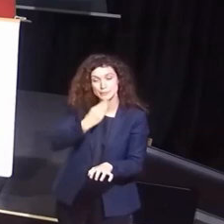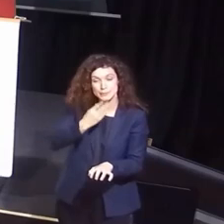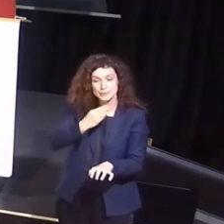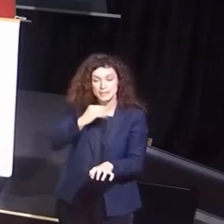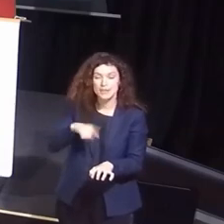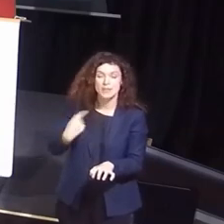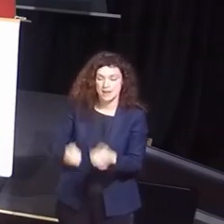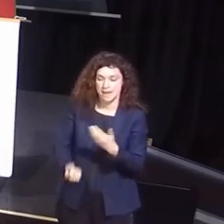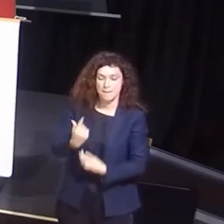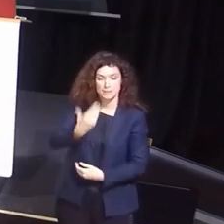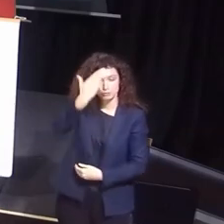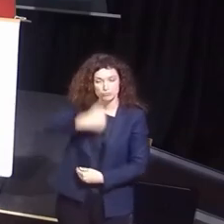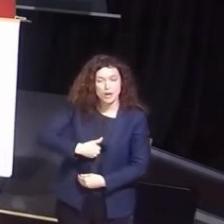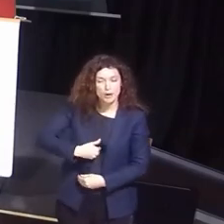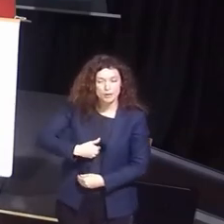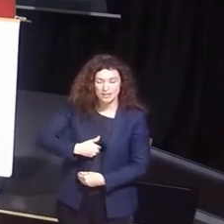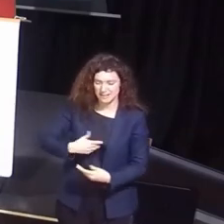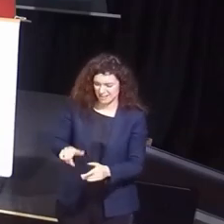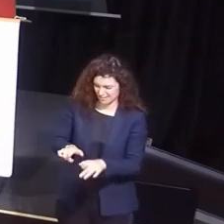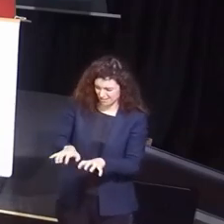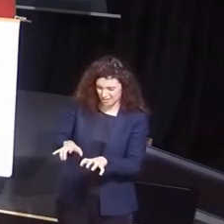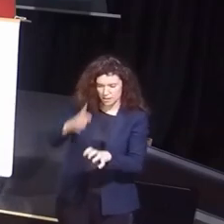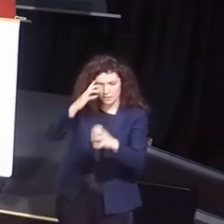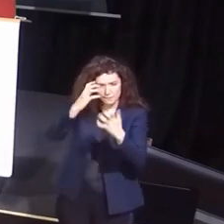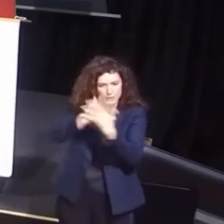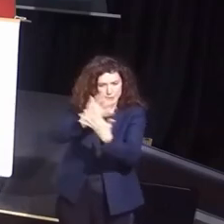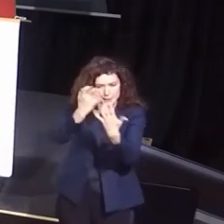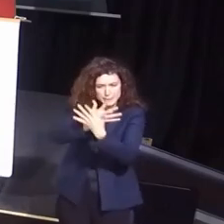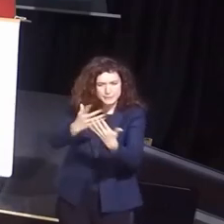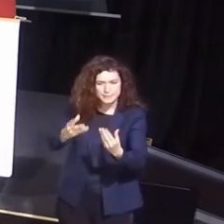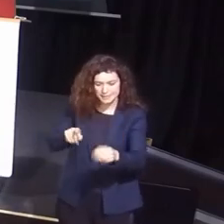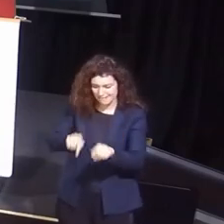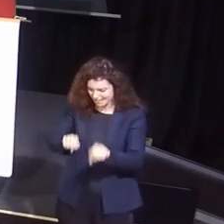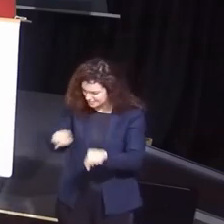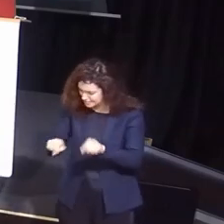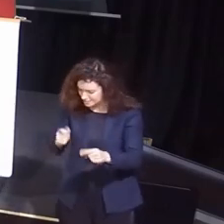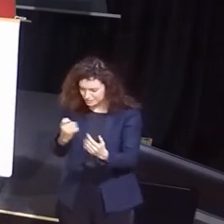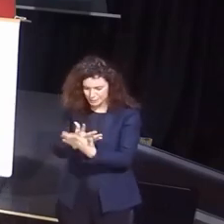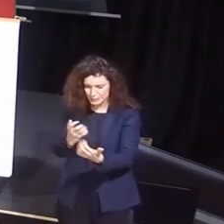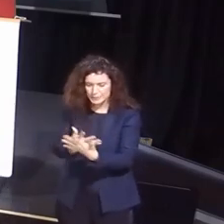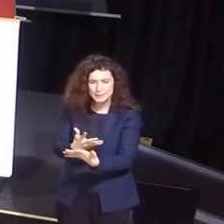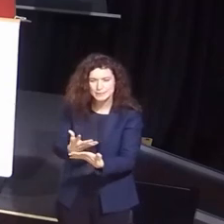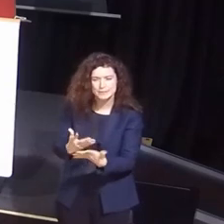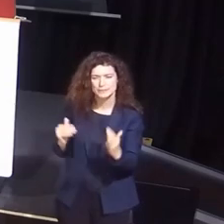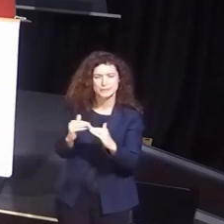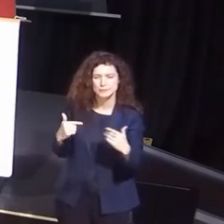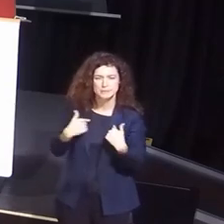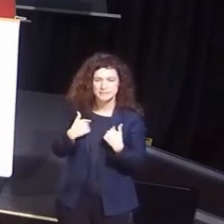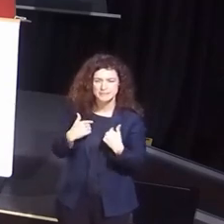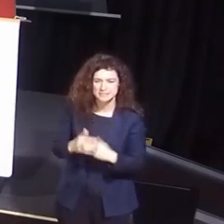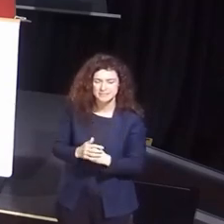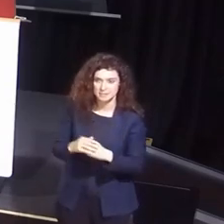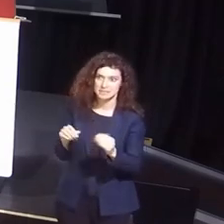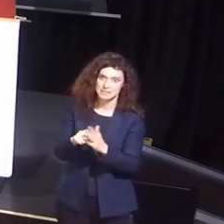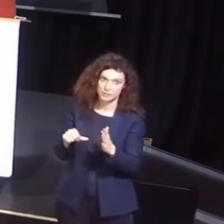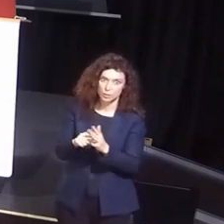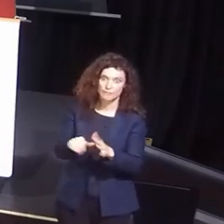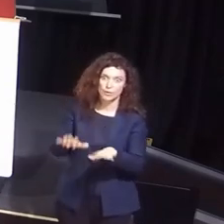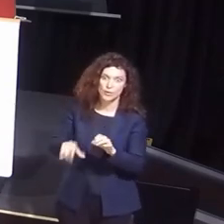my strokes don't make any sense to me, I get confused about where the letters are, which is really awkward typing emails.